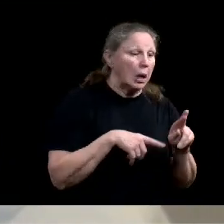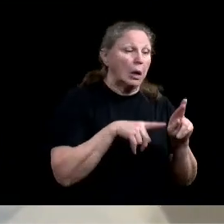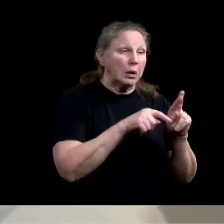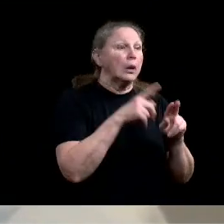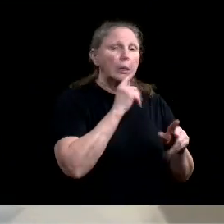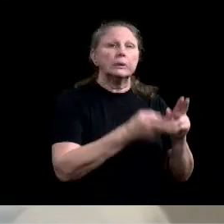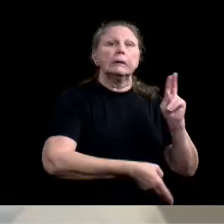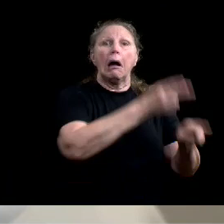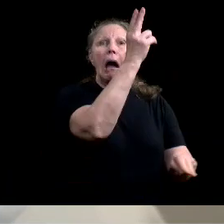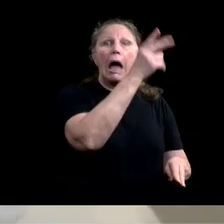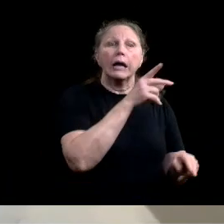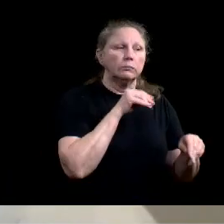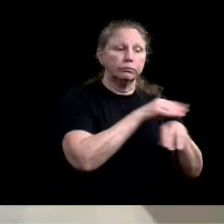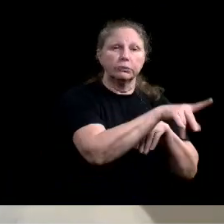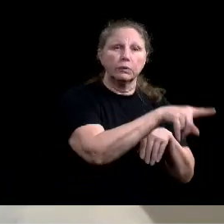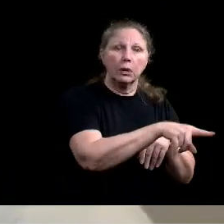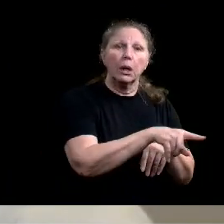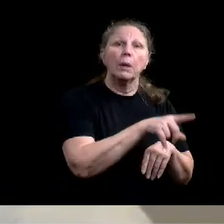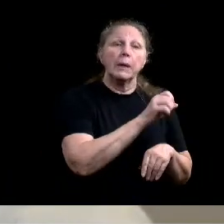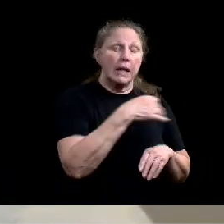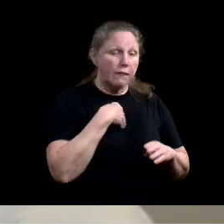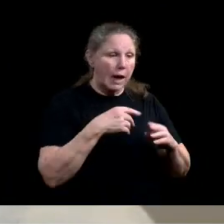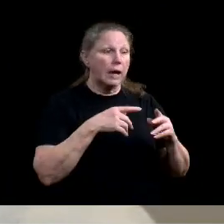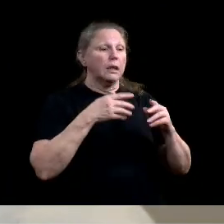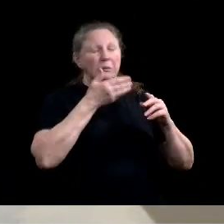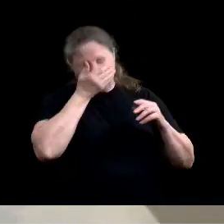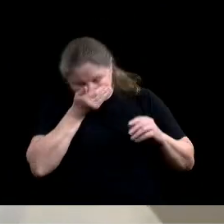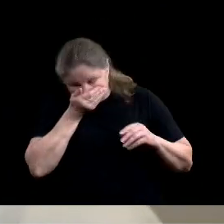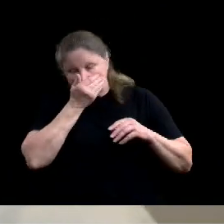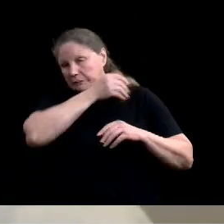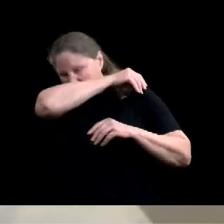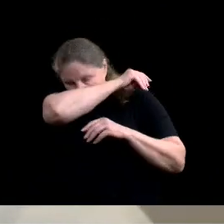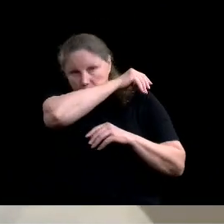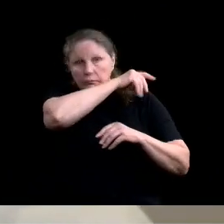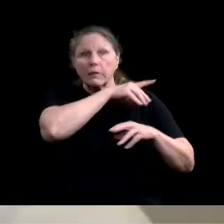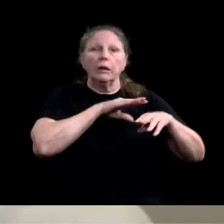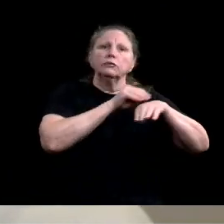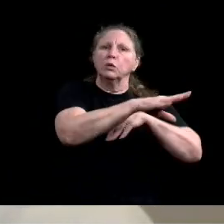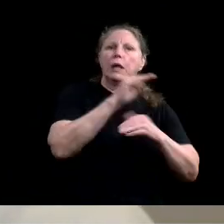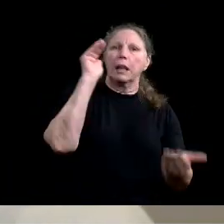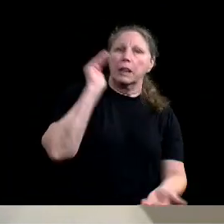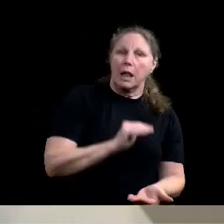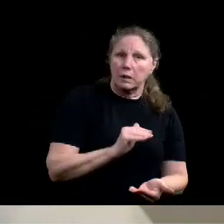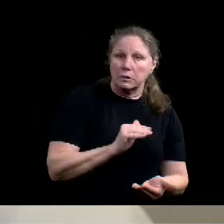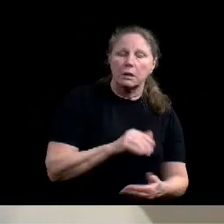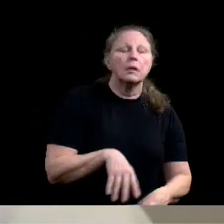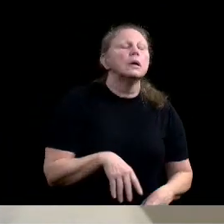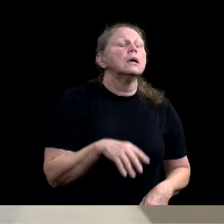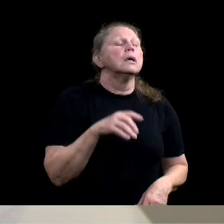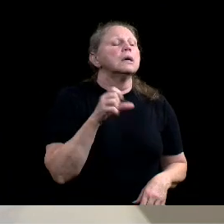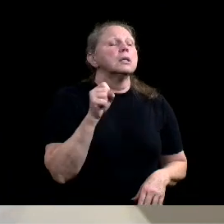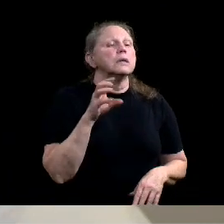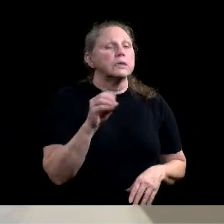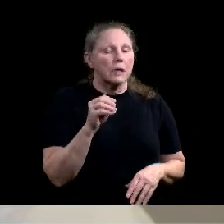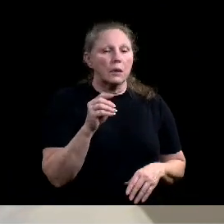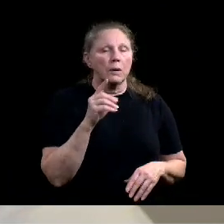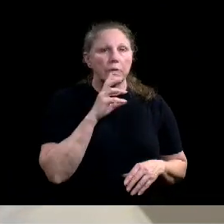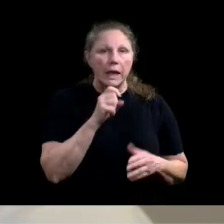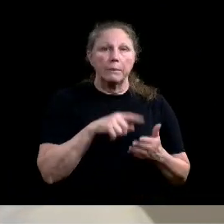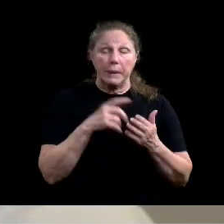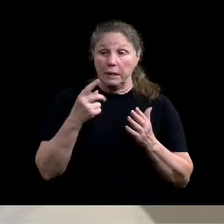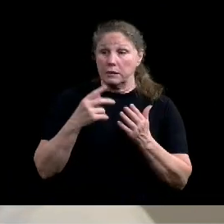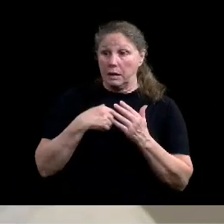people getting together in groups, on economic restrictions. So the